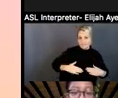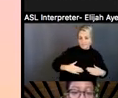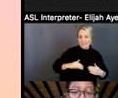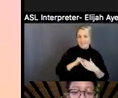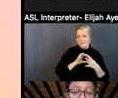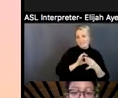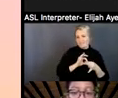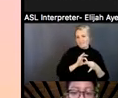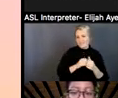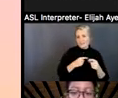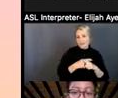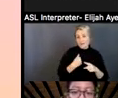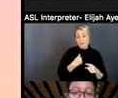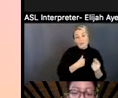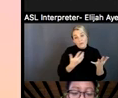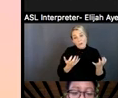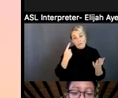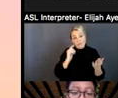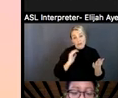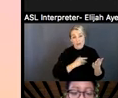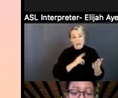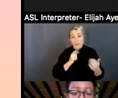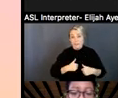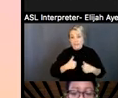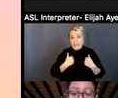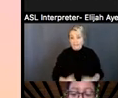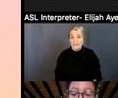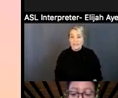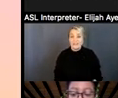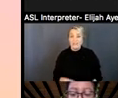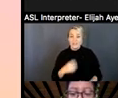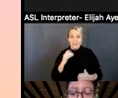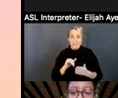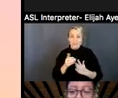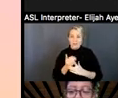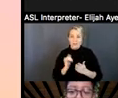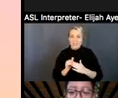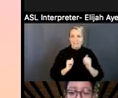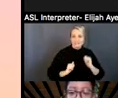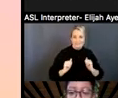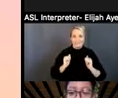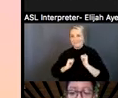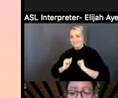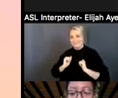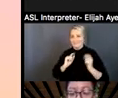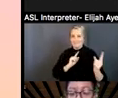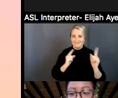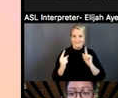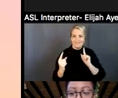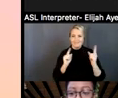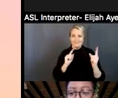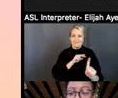that we want in our real lives through this idea of role play, which continues to bring